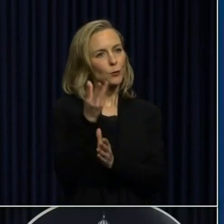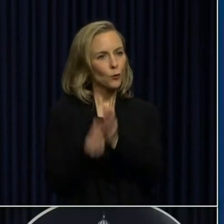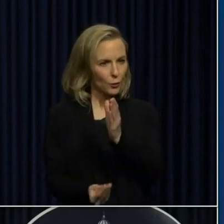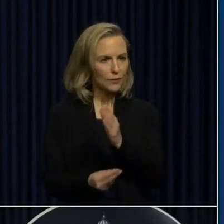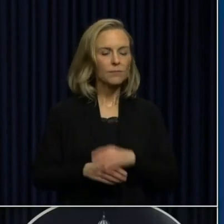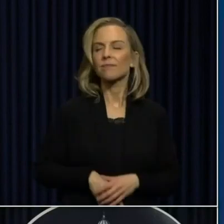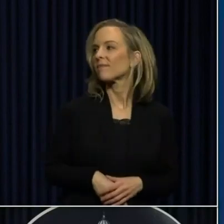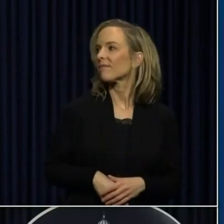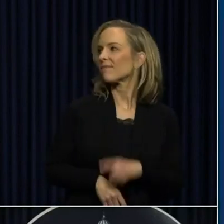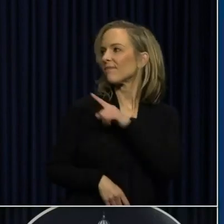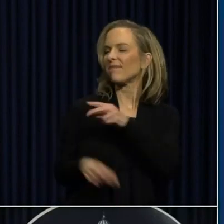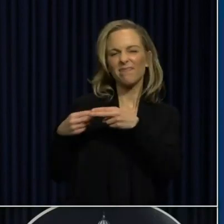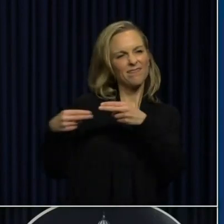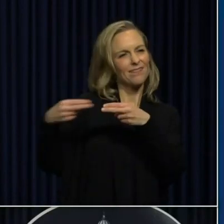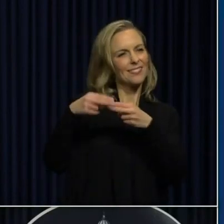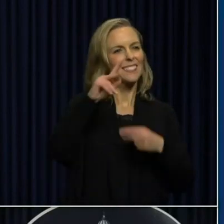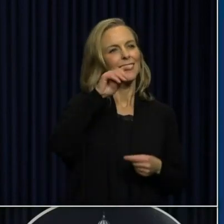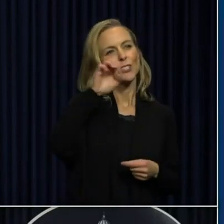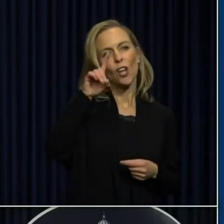And this is the Todd County